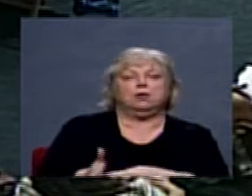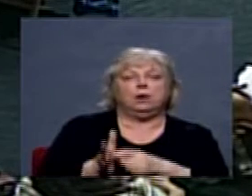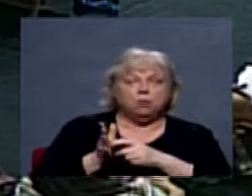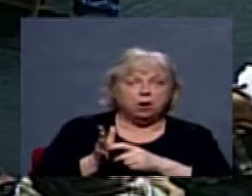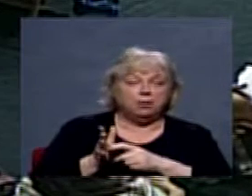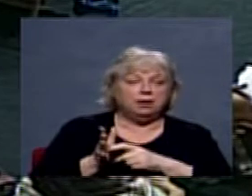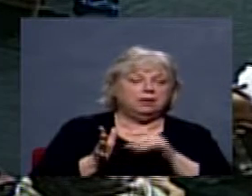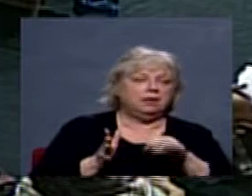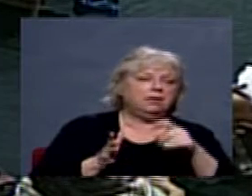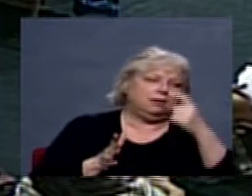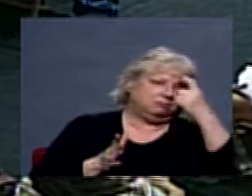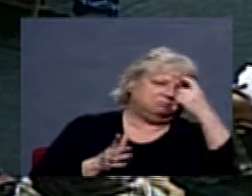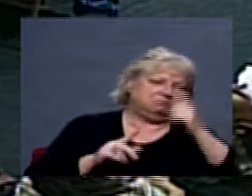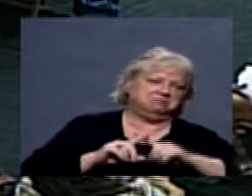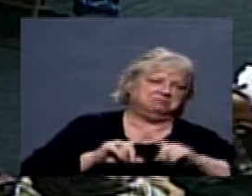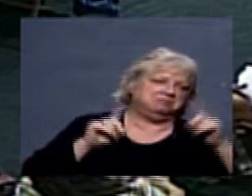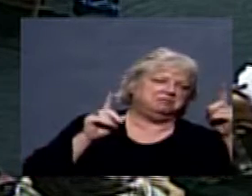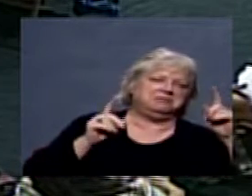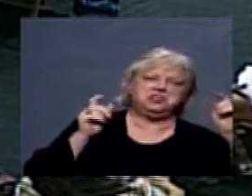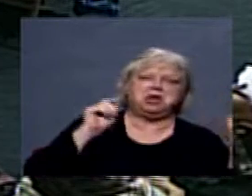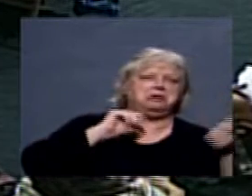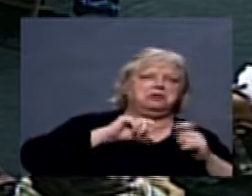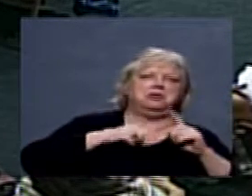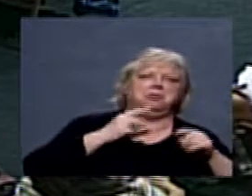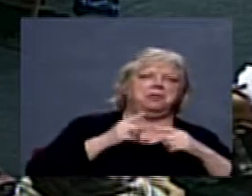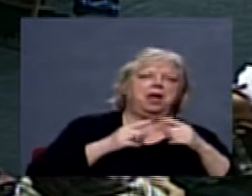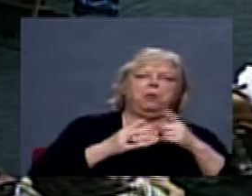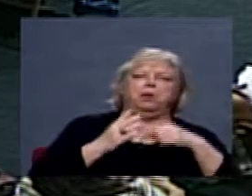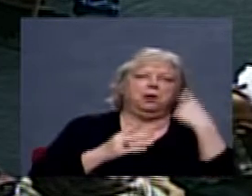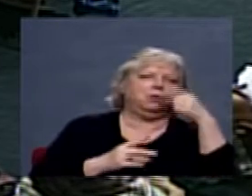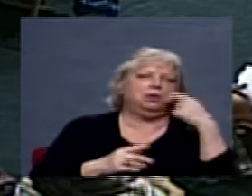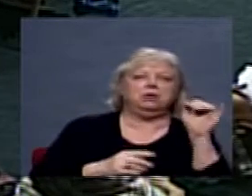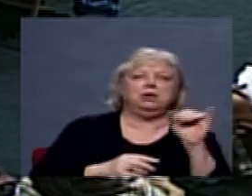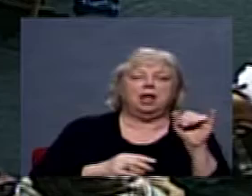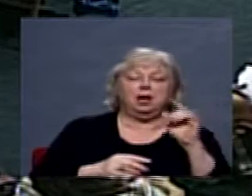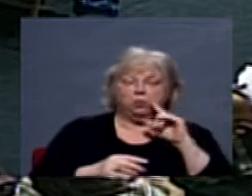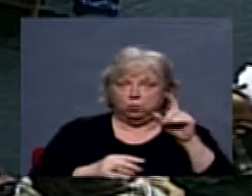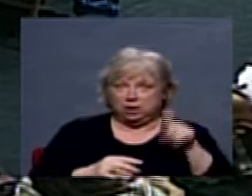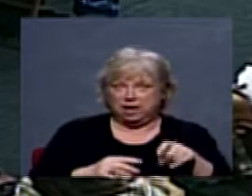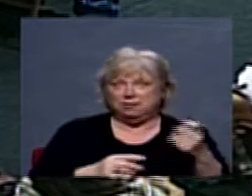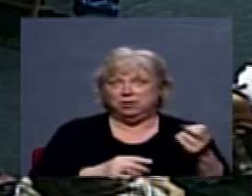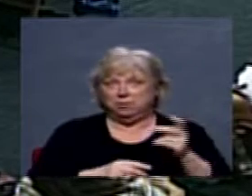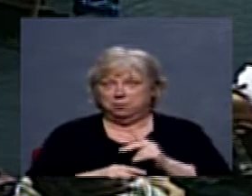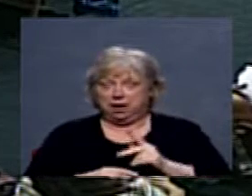somehow changes his mind on how the structure is going to be built, is he going to have to come back?